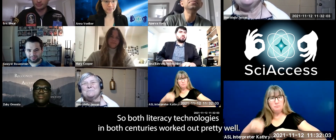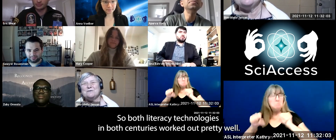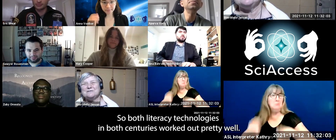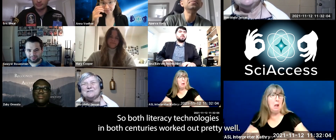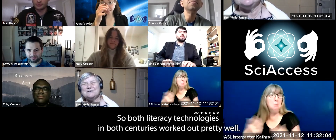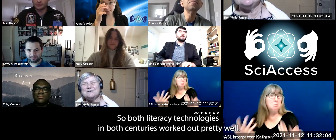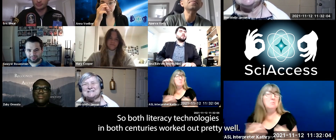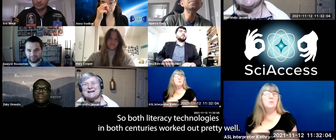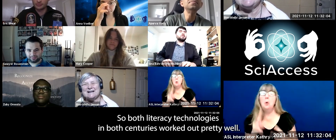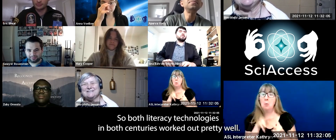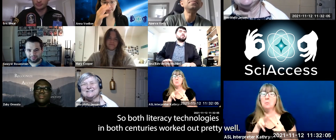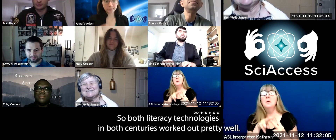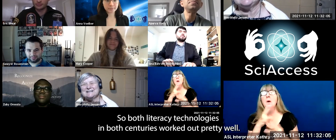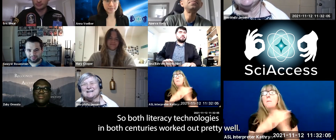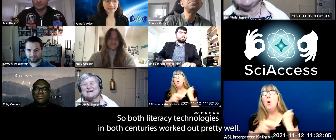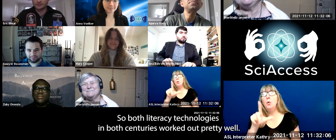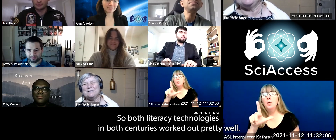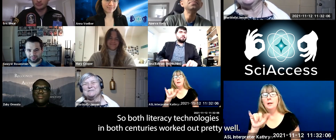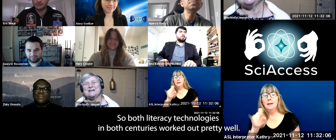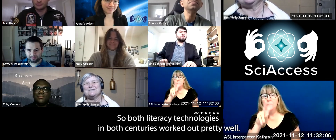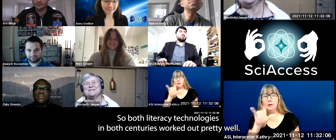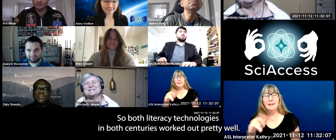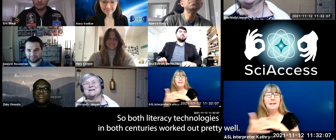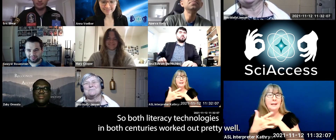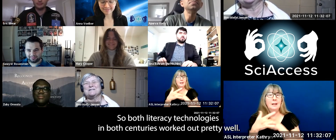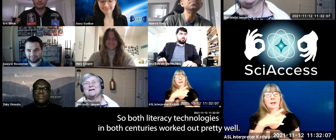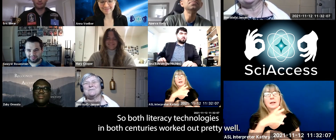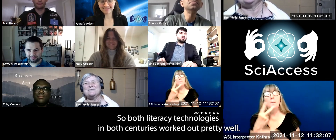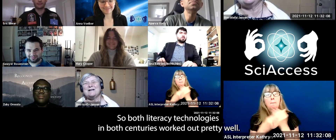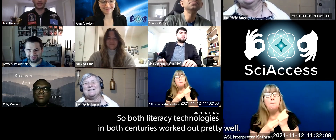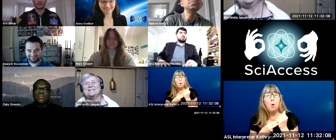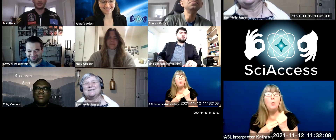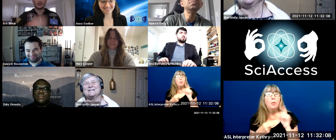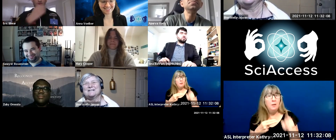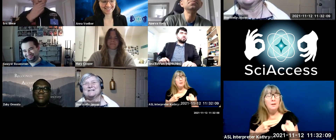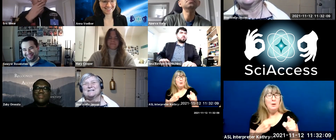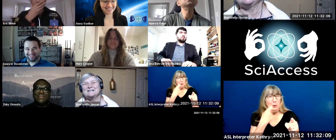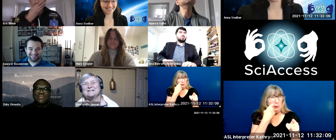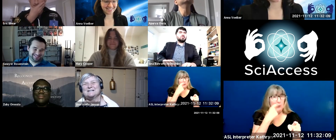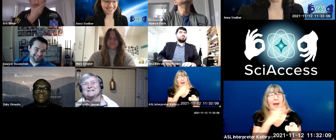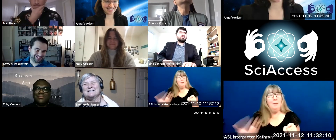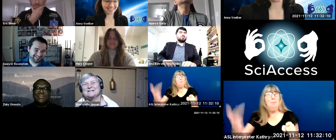So both literacy technologies in both centuries worked out pretty well.